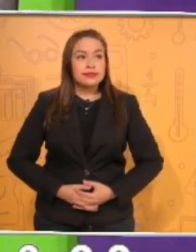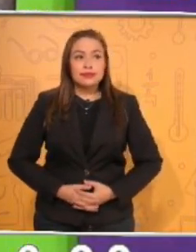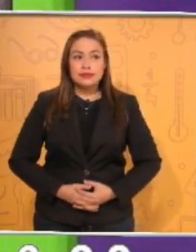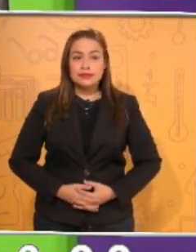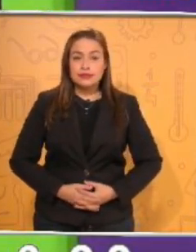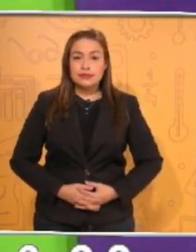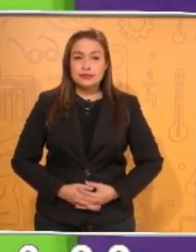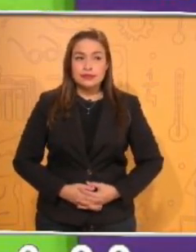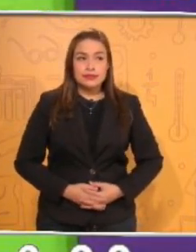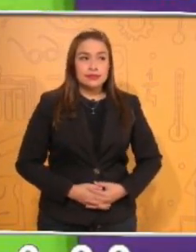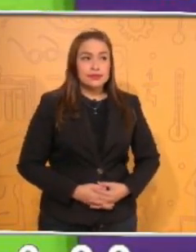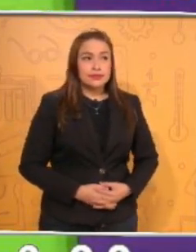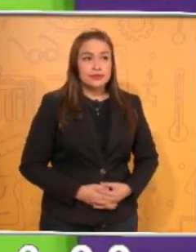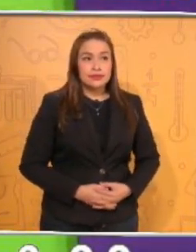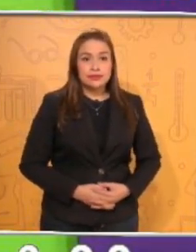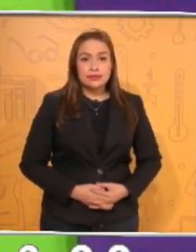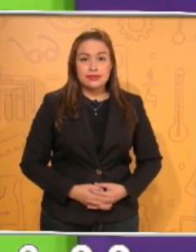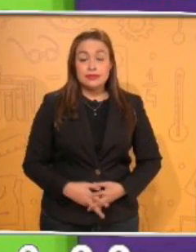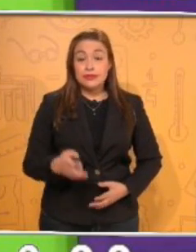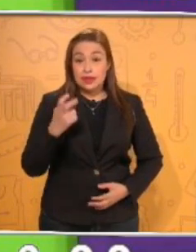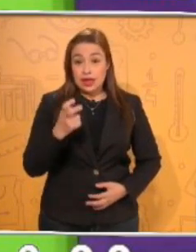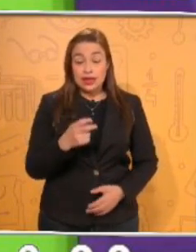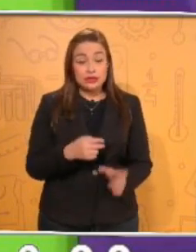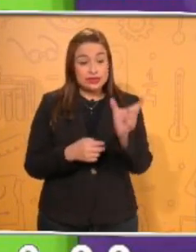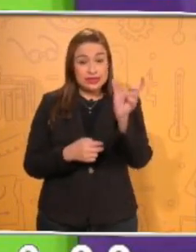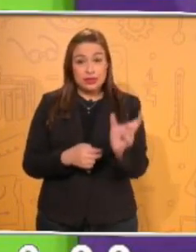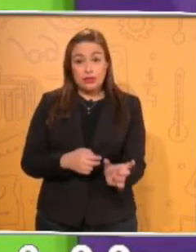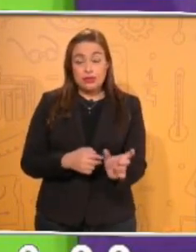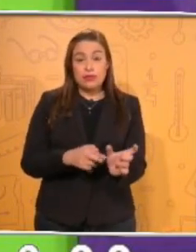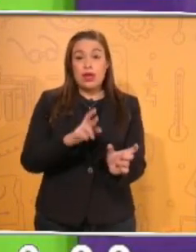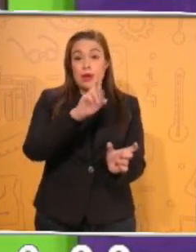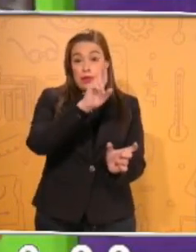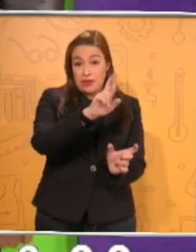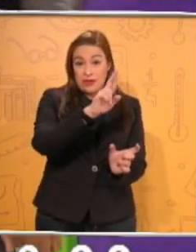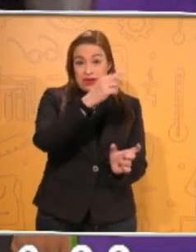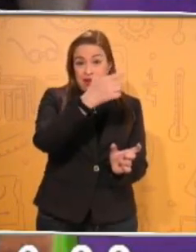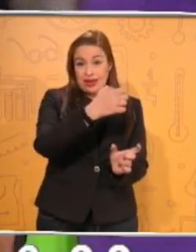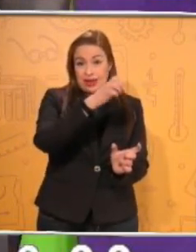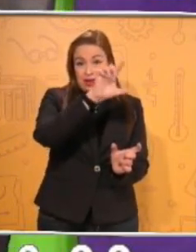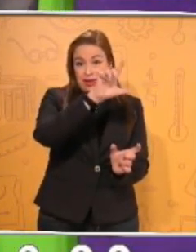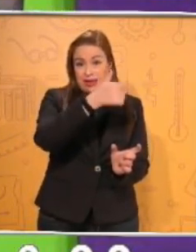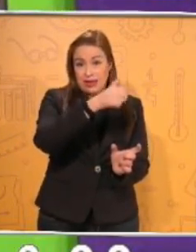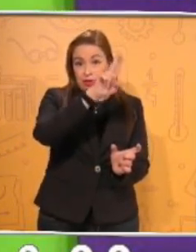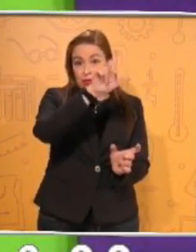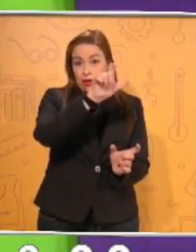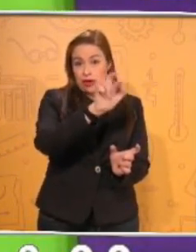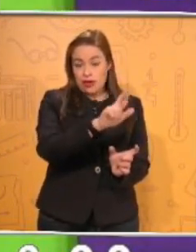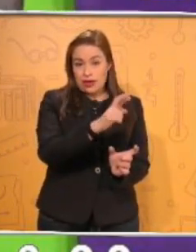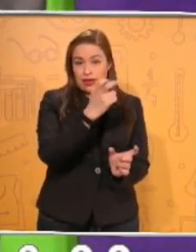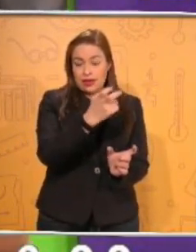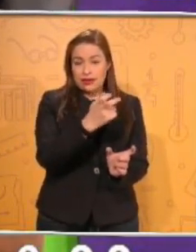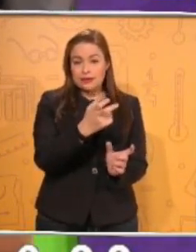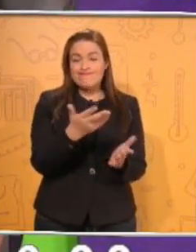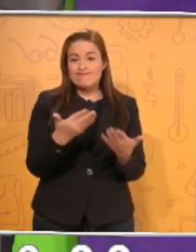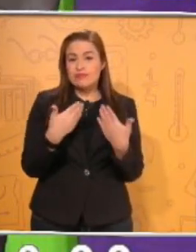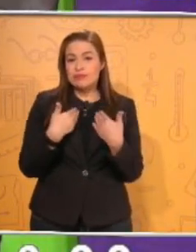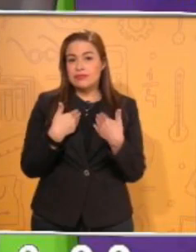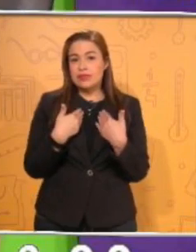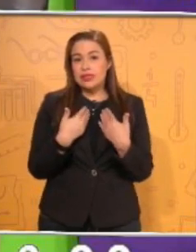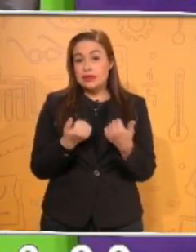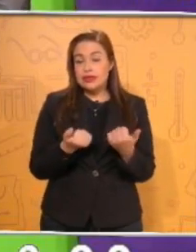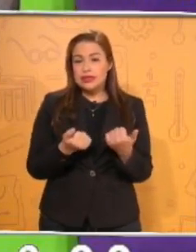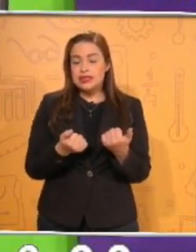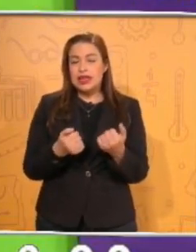That's an irregular. Understood. What's understood? Understood, it's an